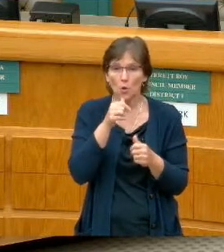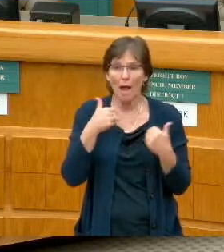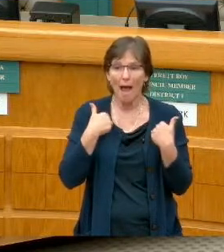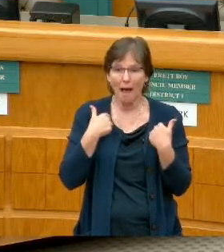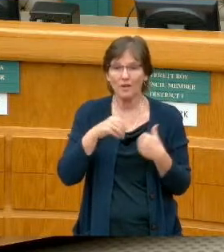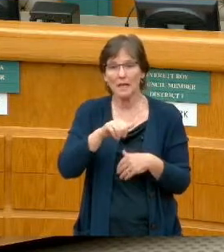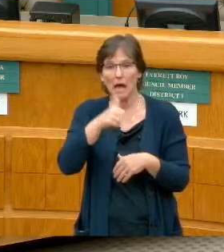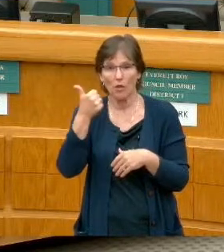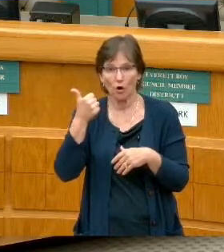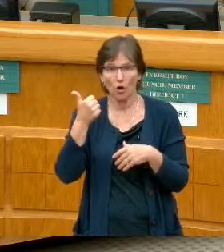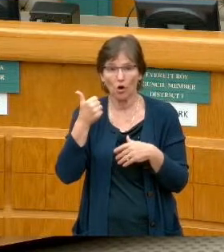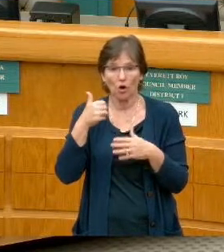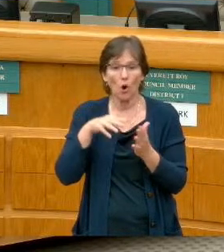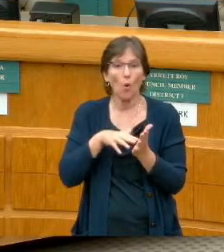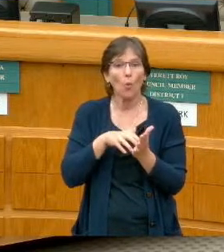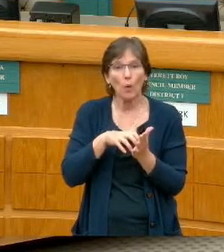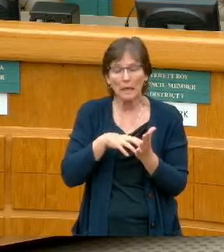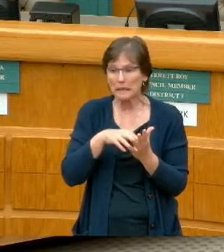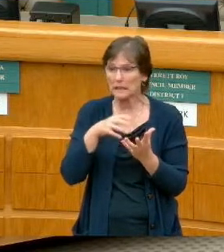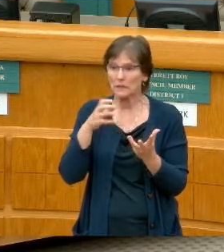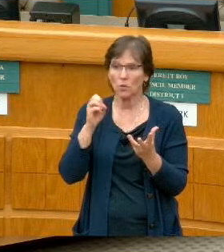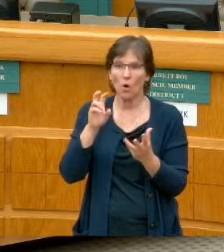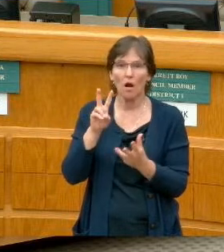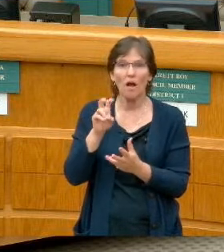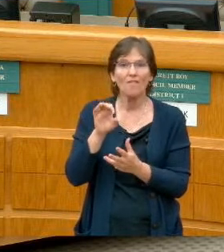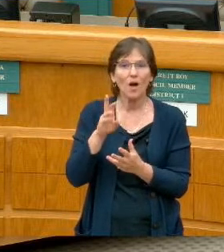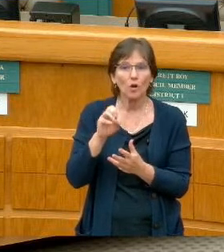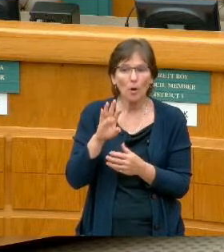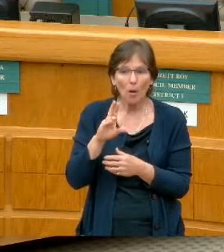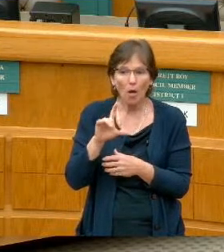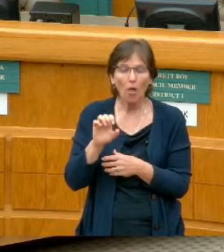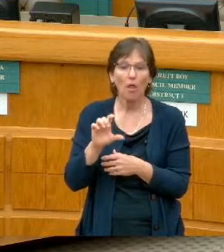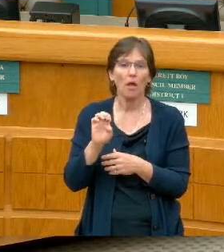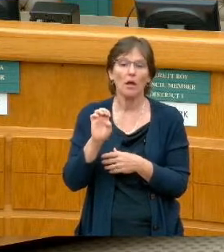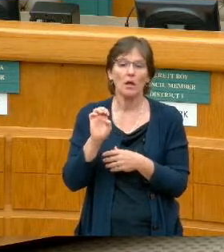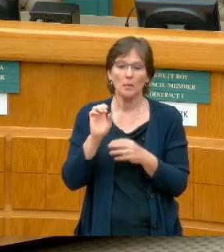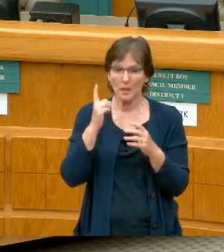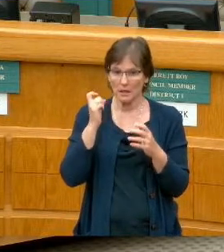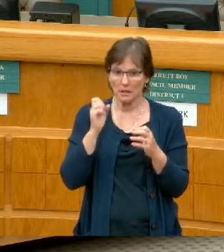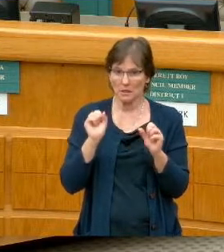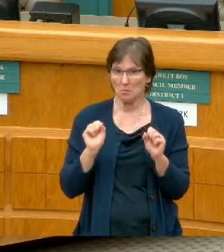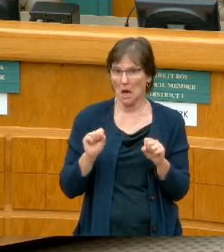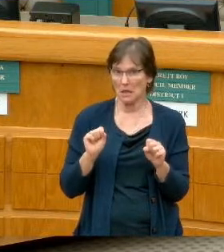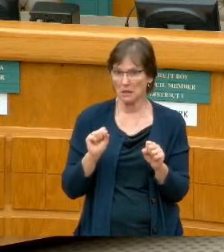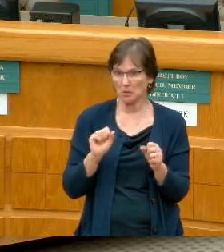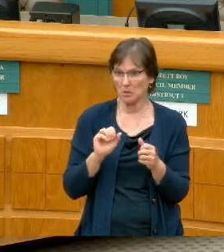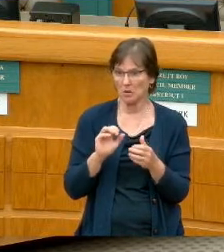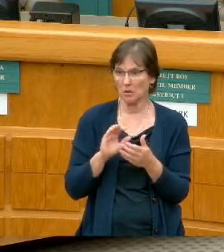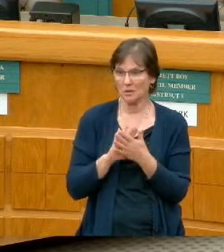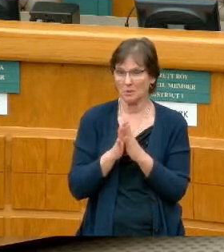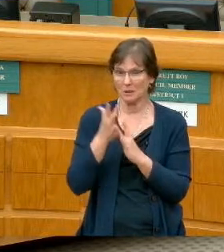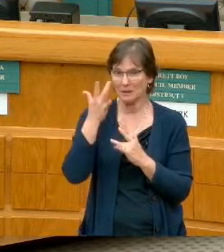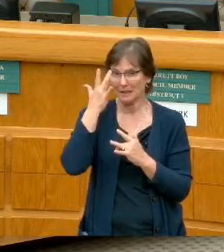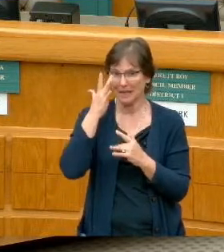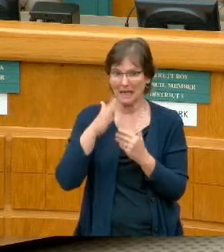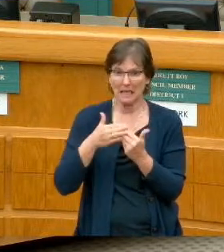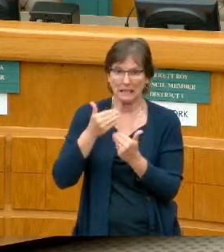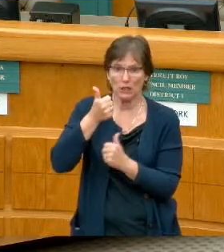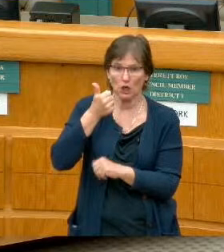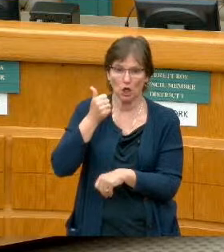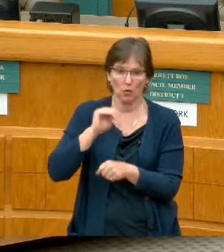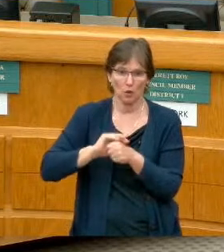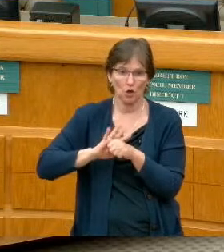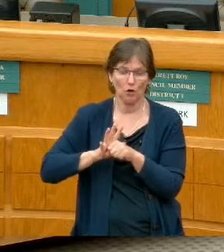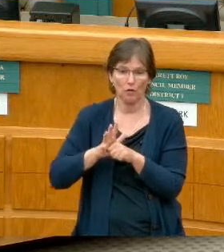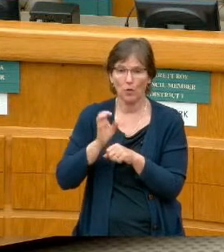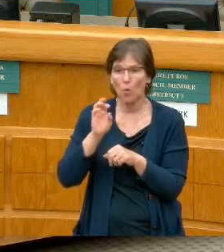now. We want to be safe. We want our economy to work again, and we want to ensure that we